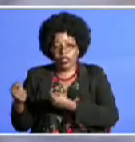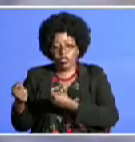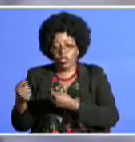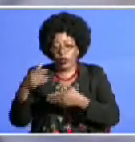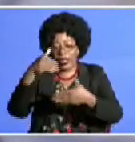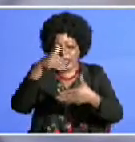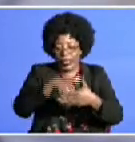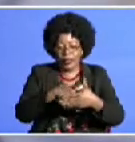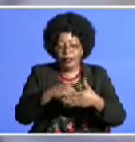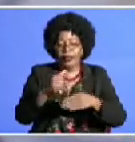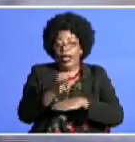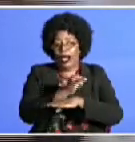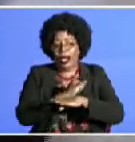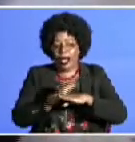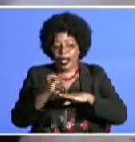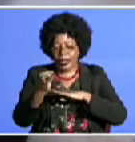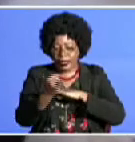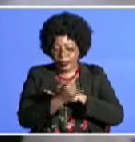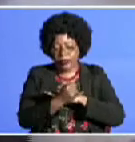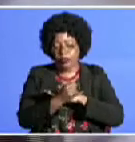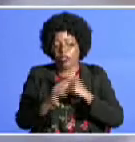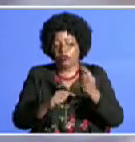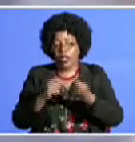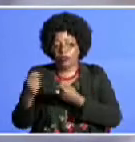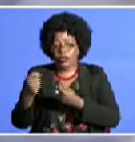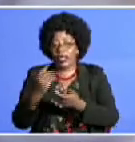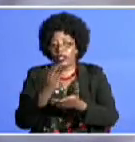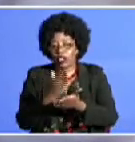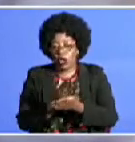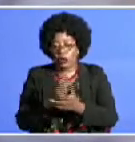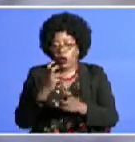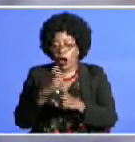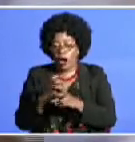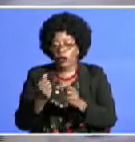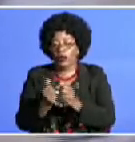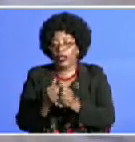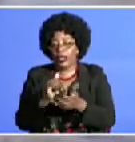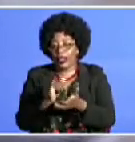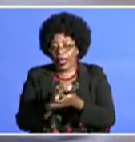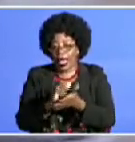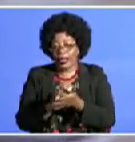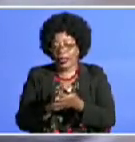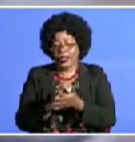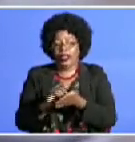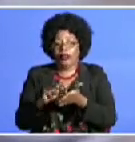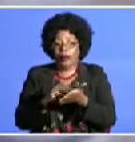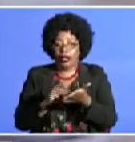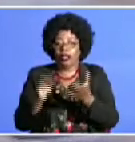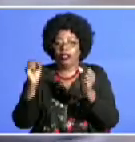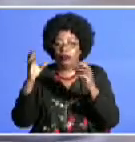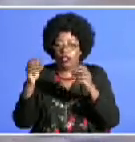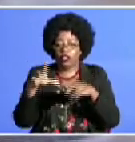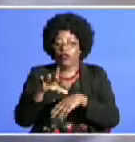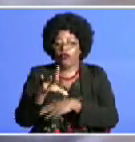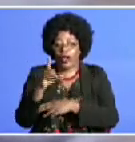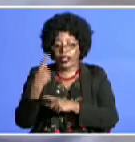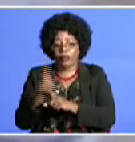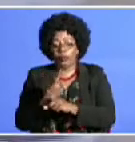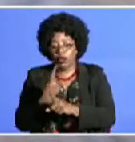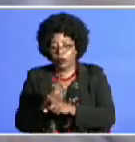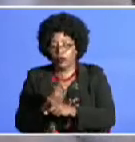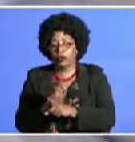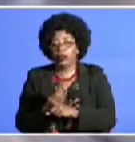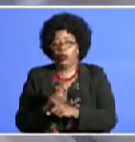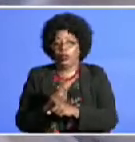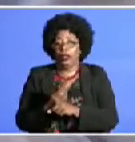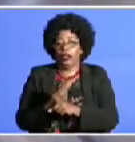inter-island transport is currently at a halt. And so the difficulty with that is even in a medical emergency, you have to find the appropriate